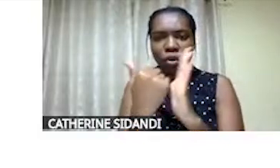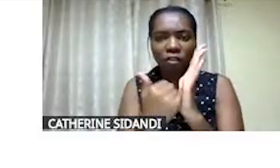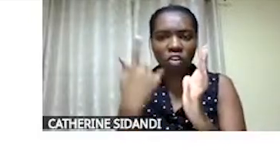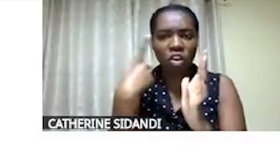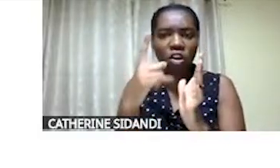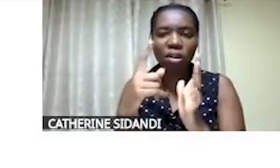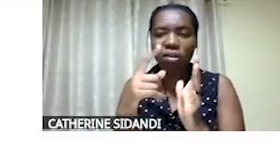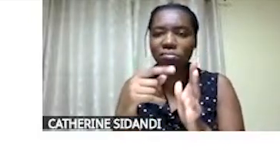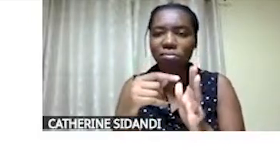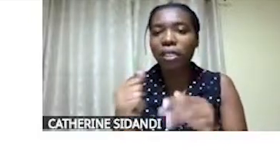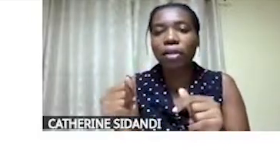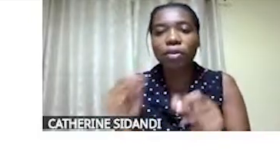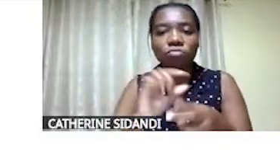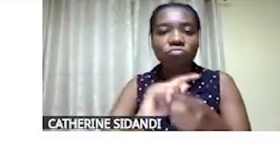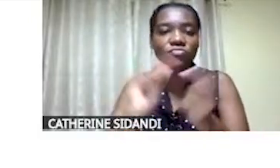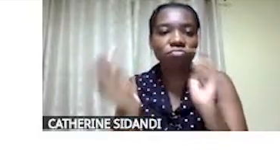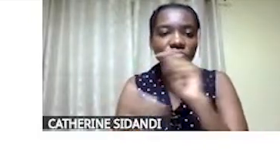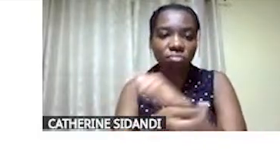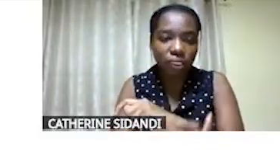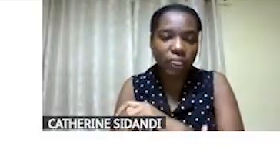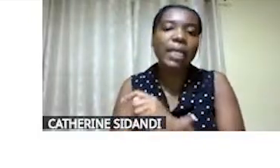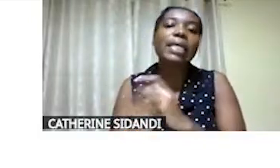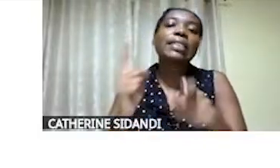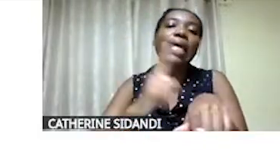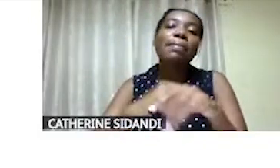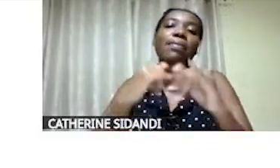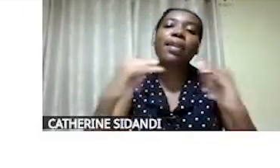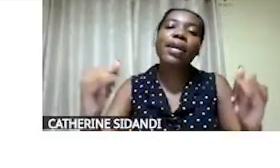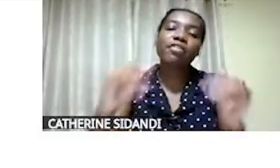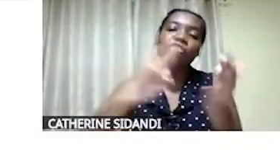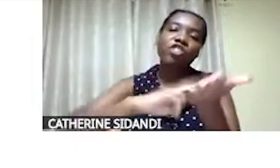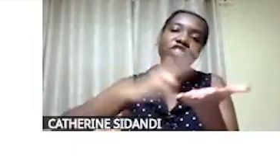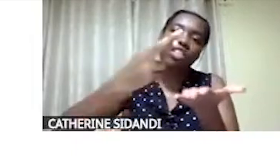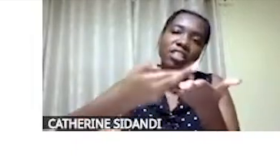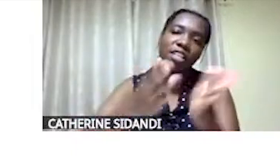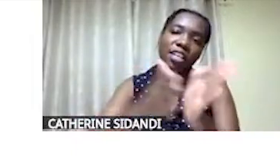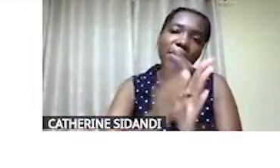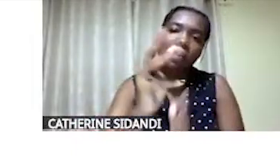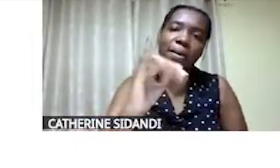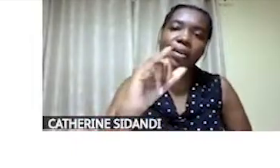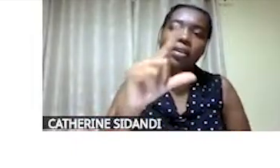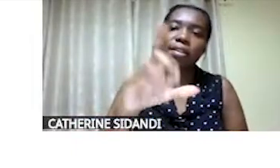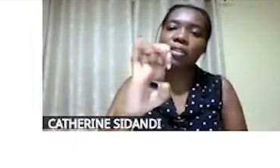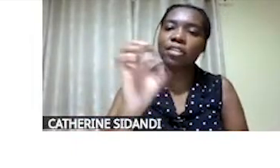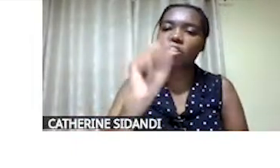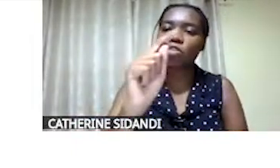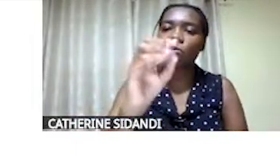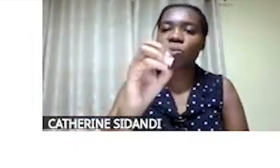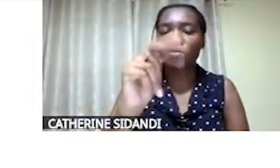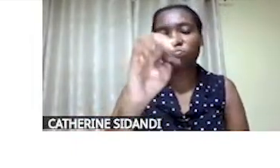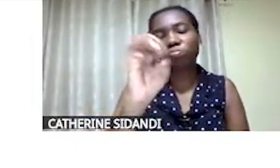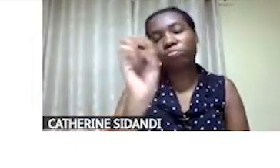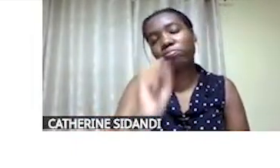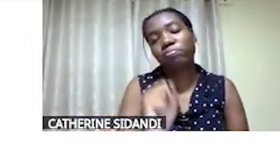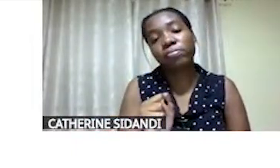actions with timelines, resources, and milestones. So a plan answers how and when, but